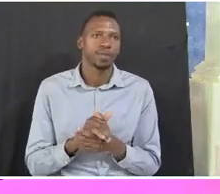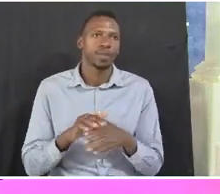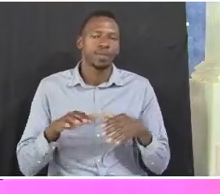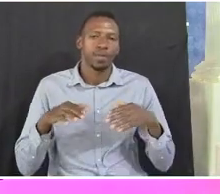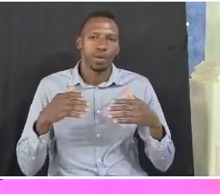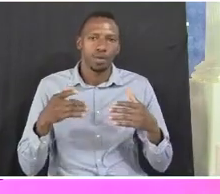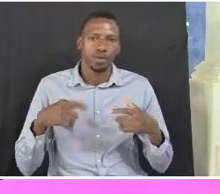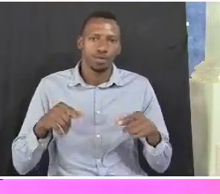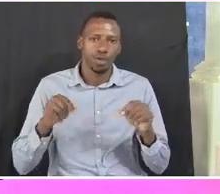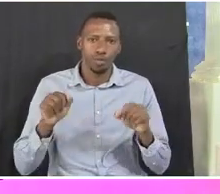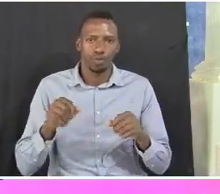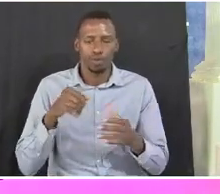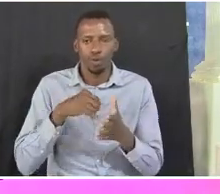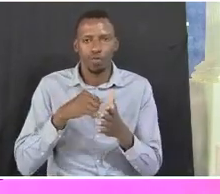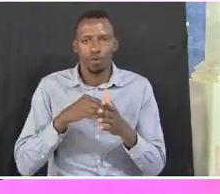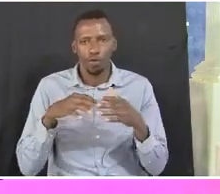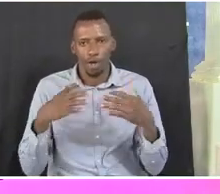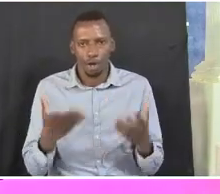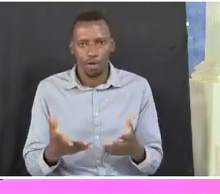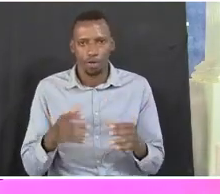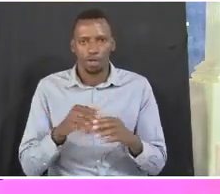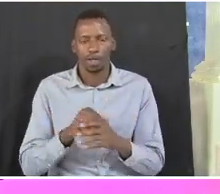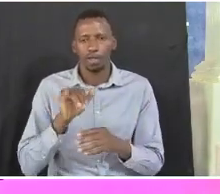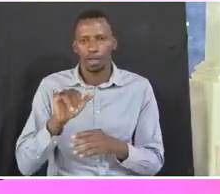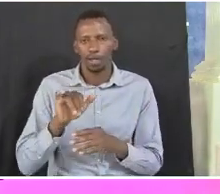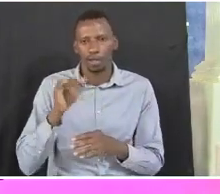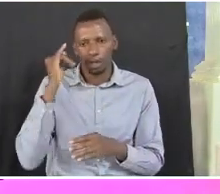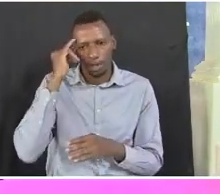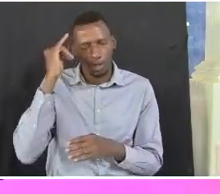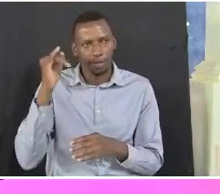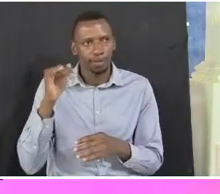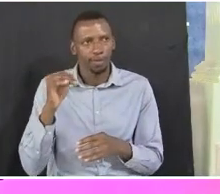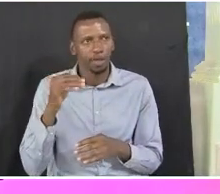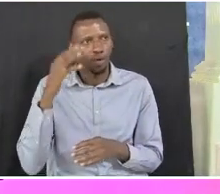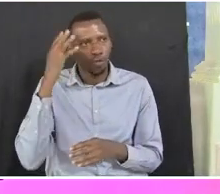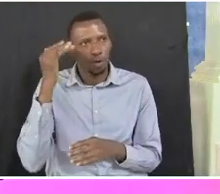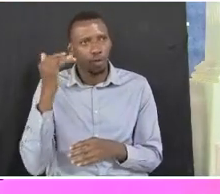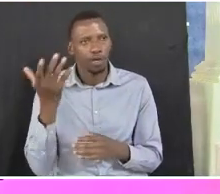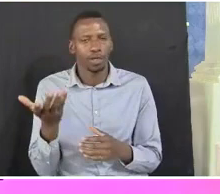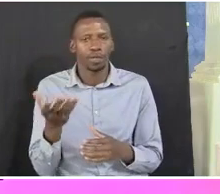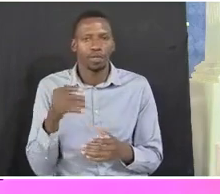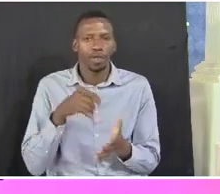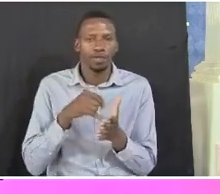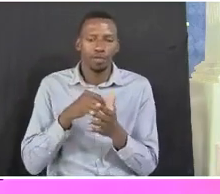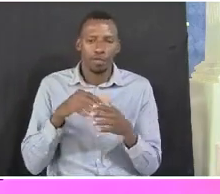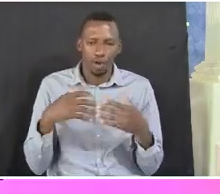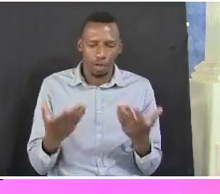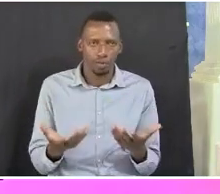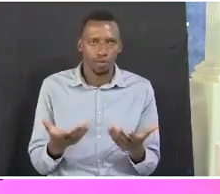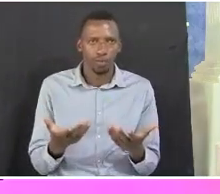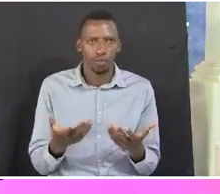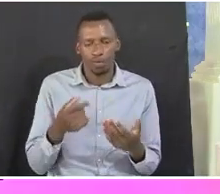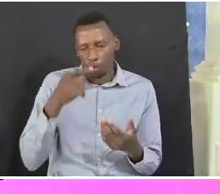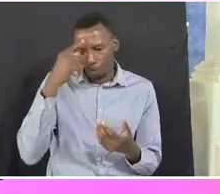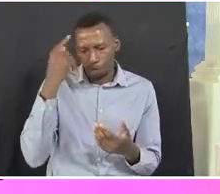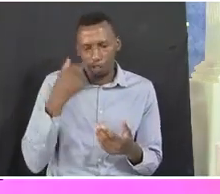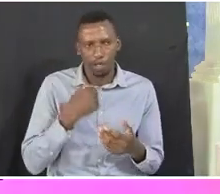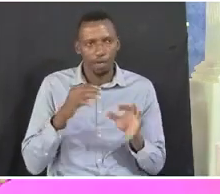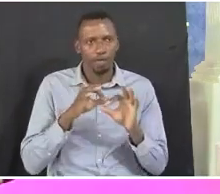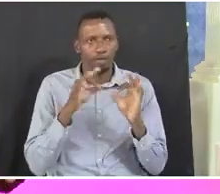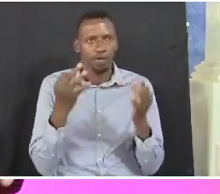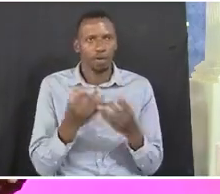how can we get involved in that kind of scenario? Why can't we be involved? Because there is